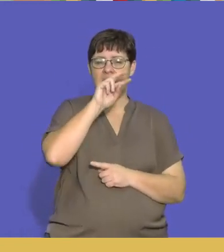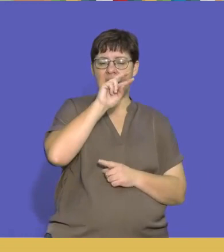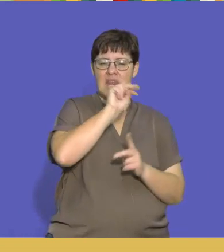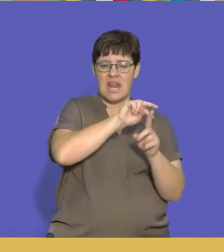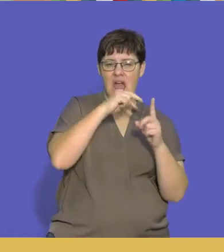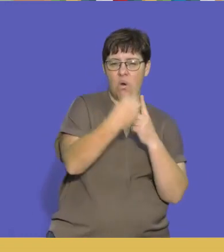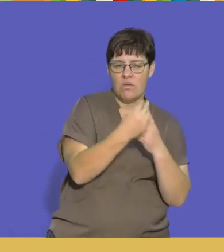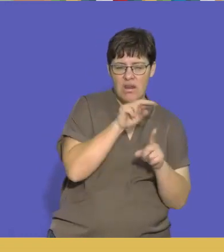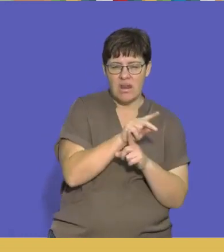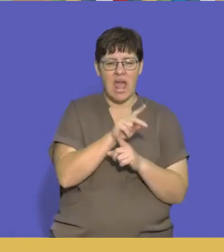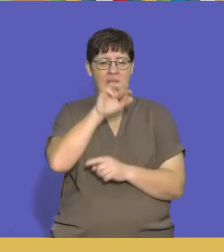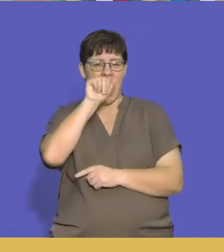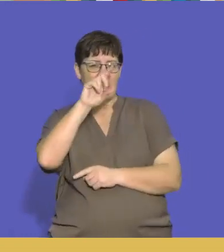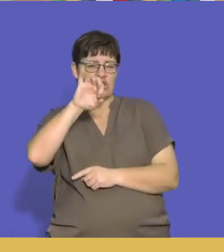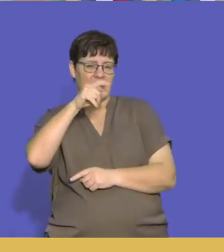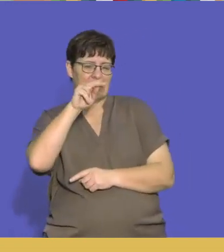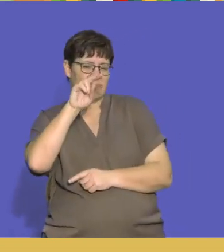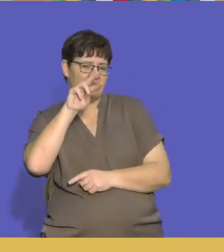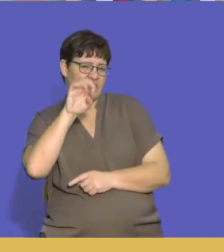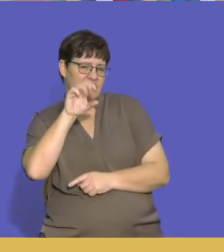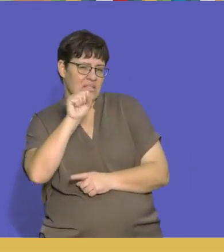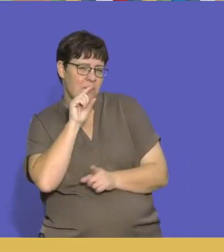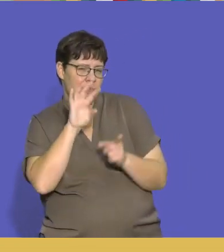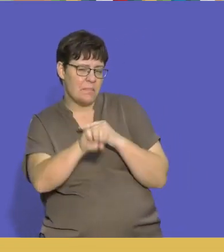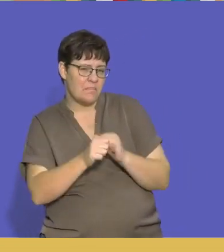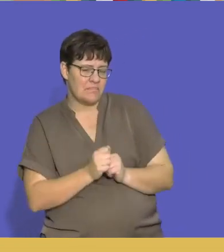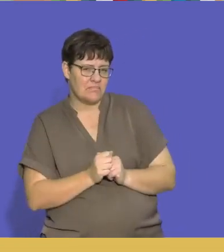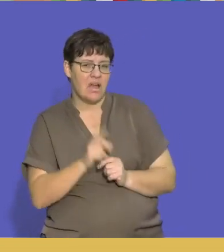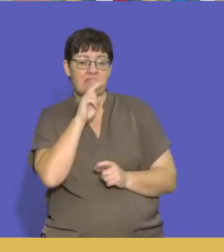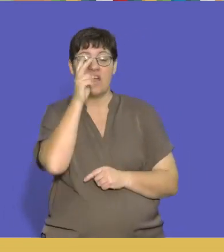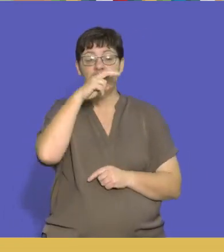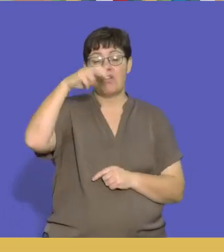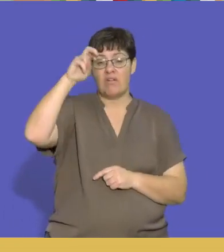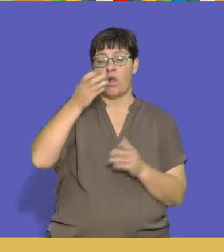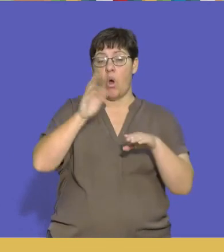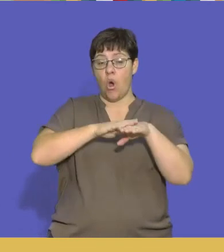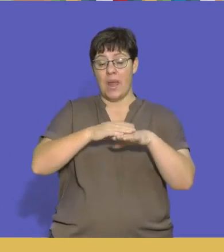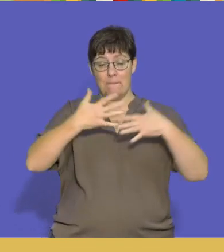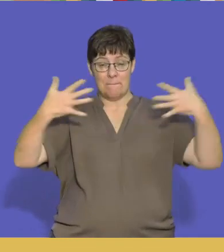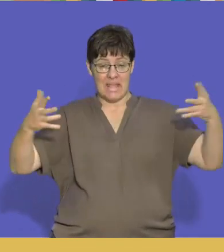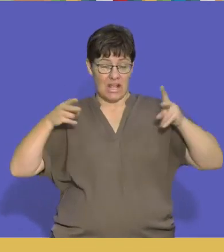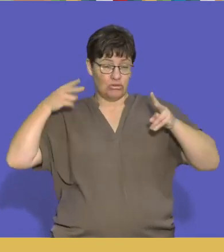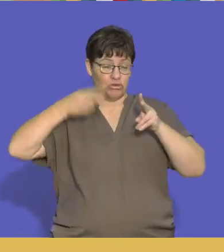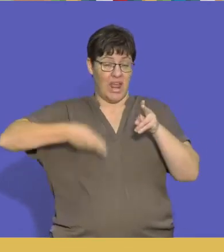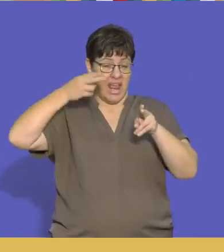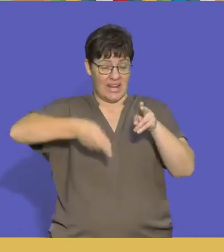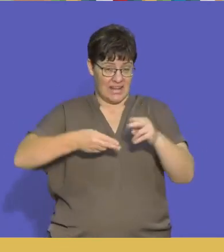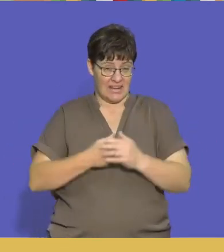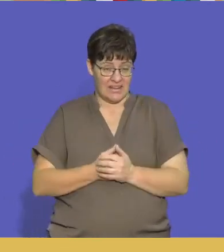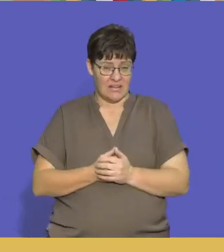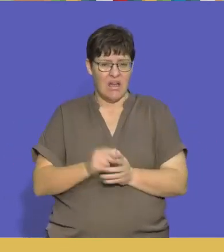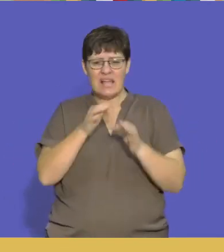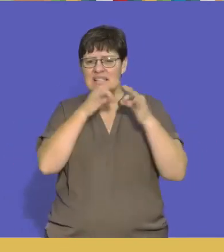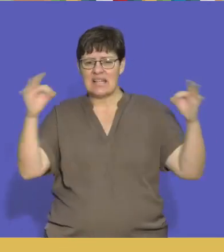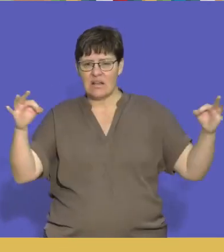can help me choose the correct words. Listen carefully. They traveled on a big train. Which word